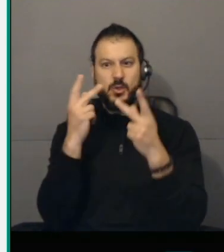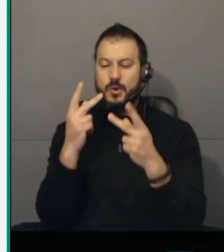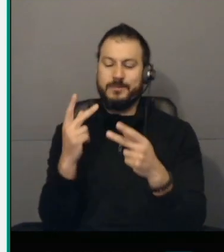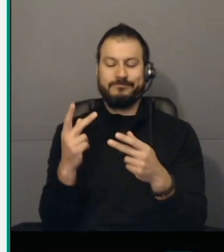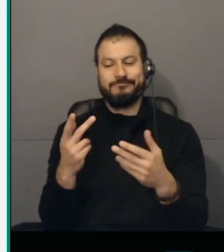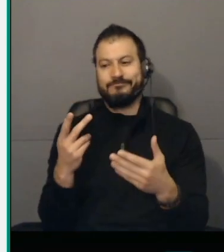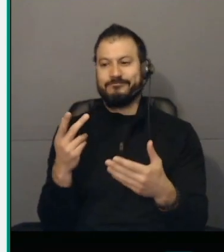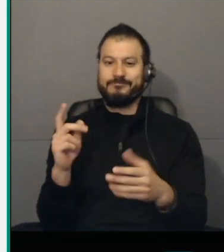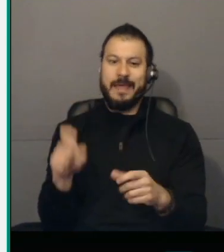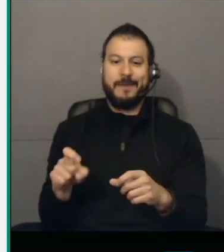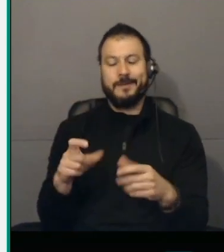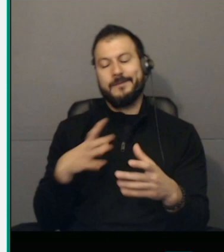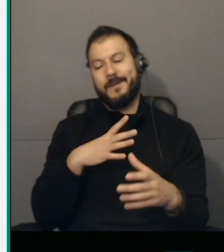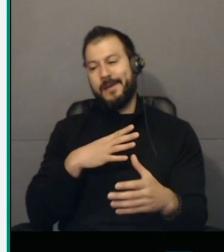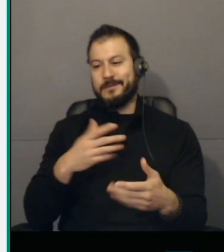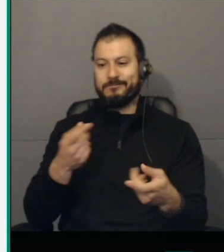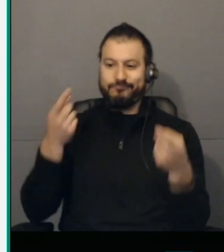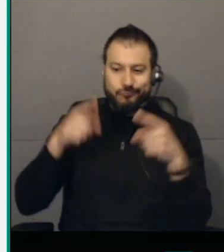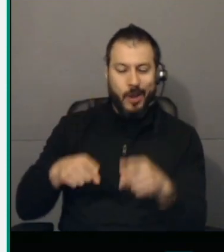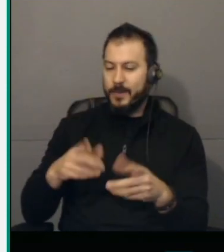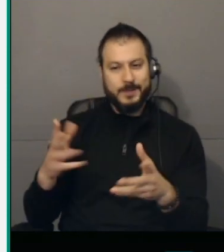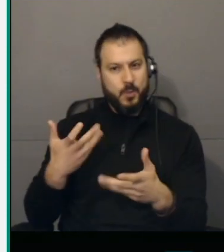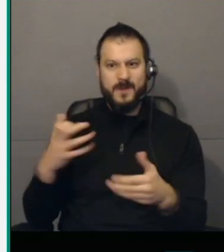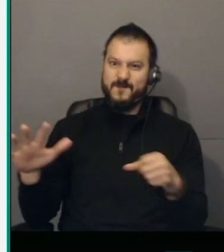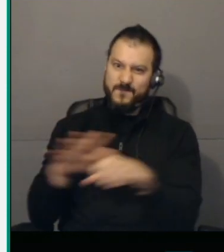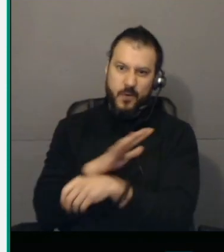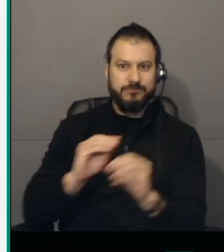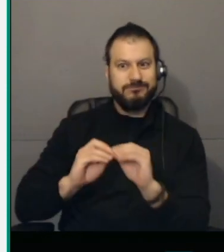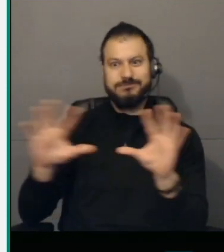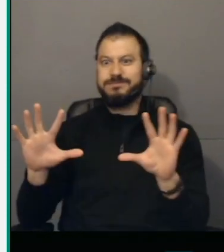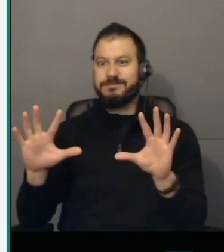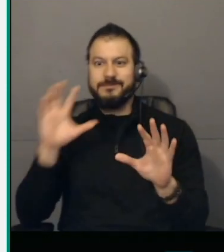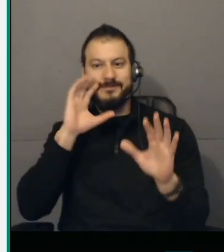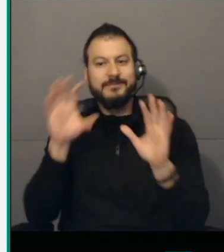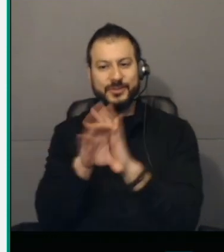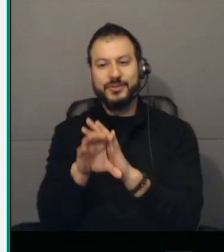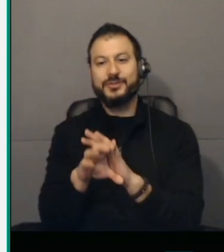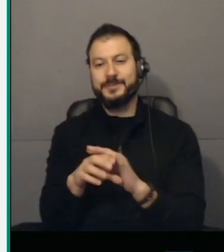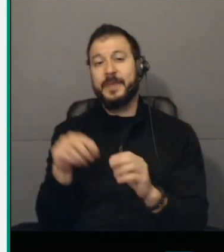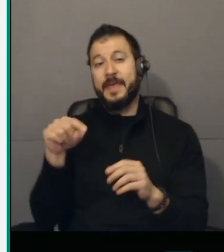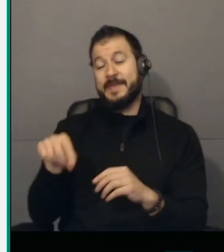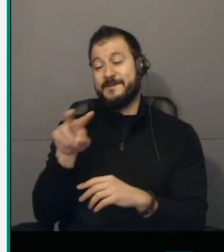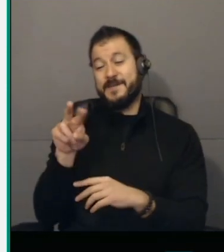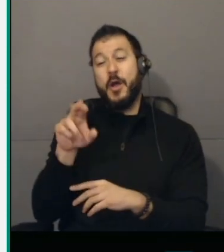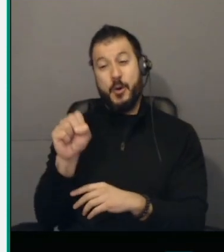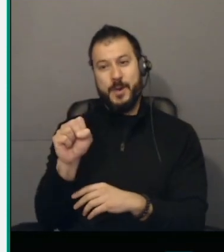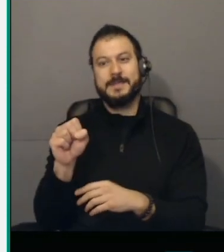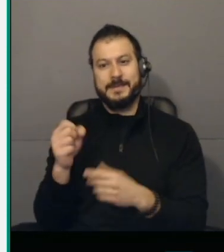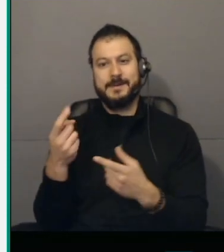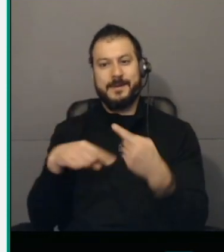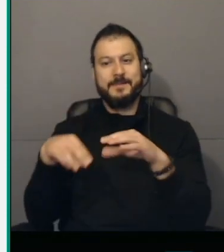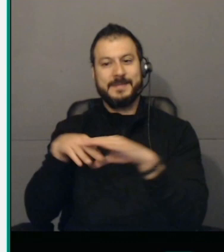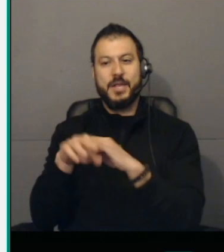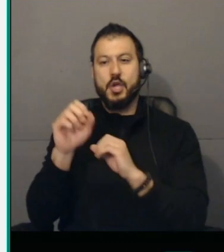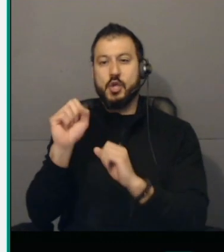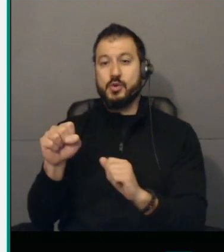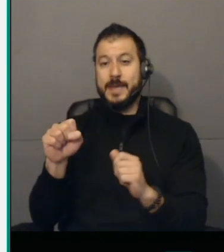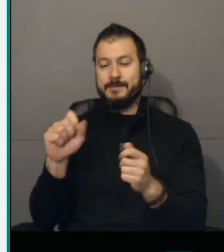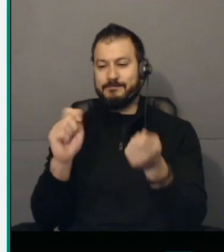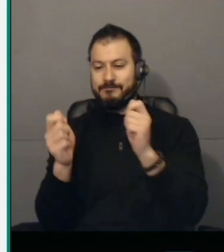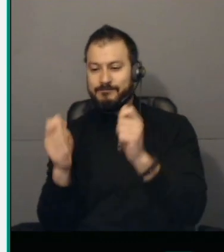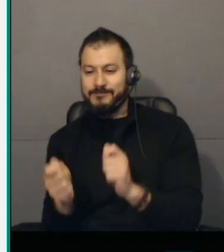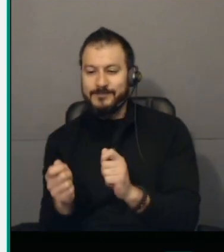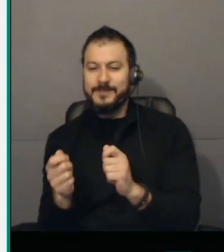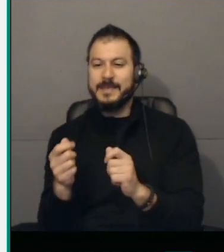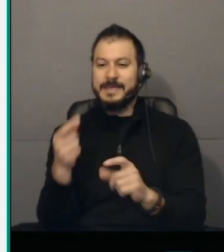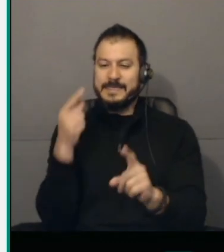compromises. So this is where Tier 2 variable rate shading comes in. This allows you to decouple shading rate from geometry